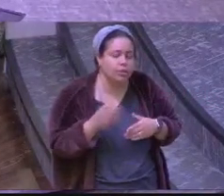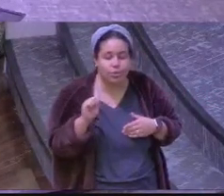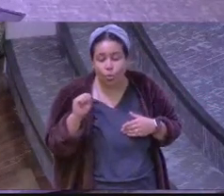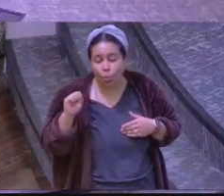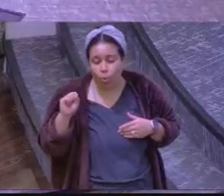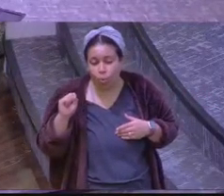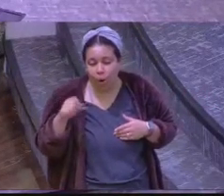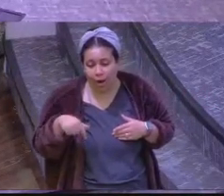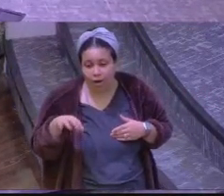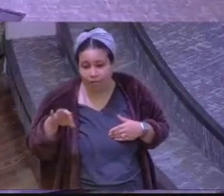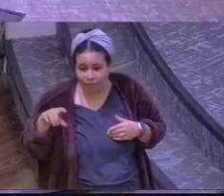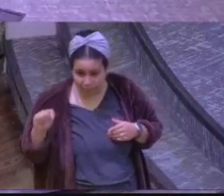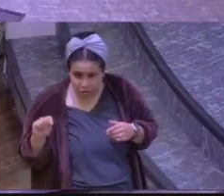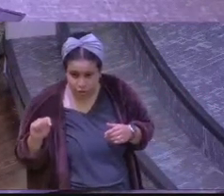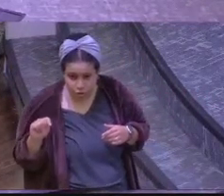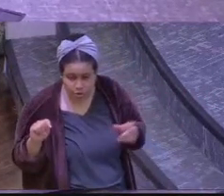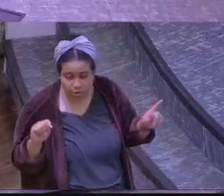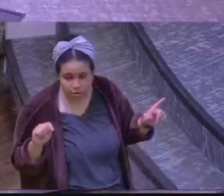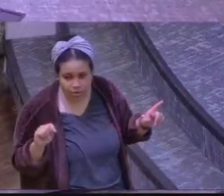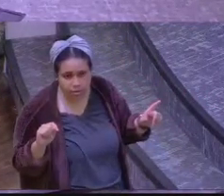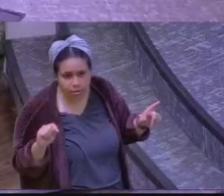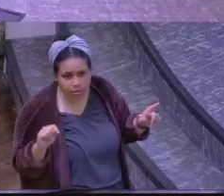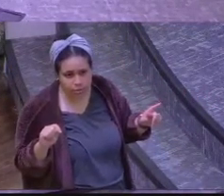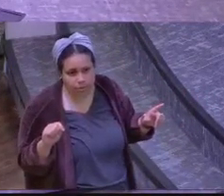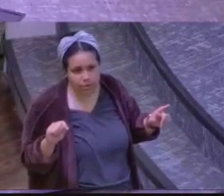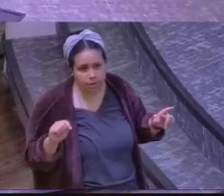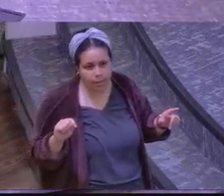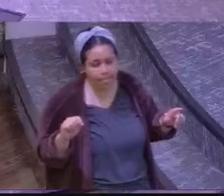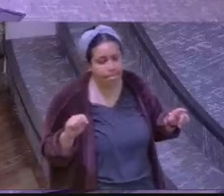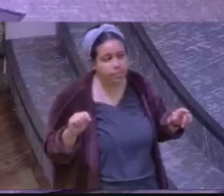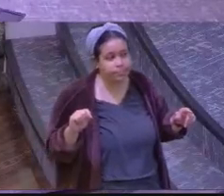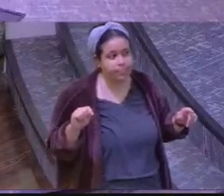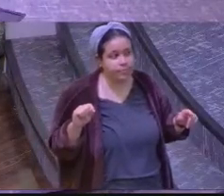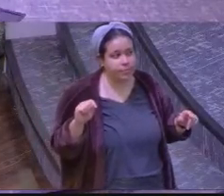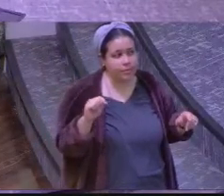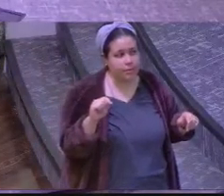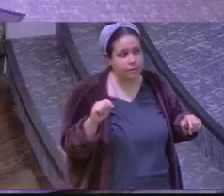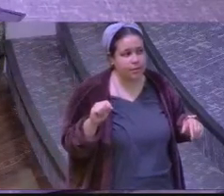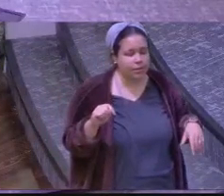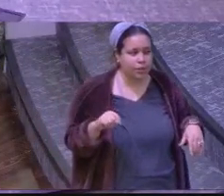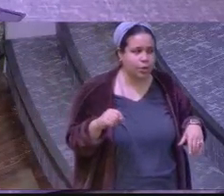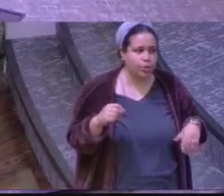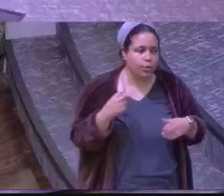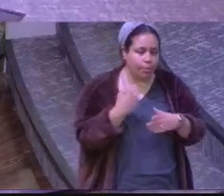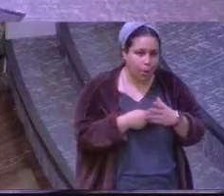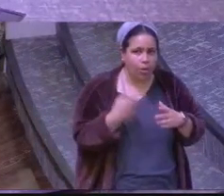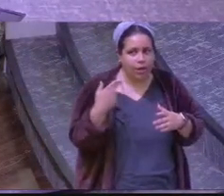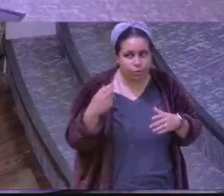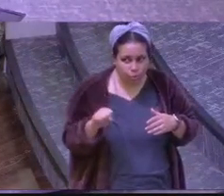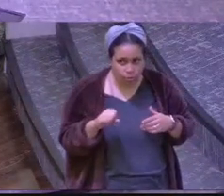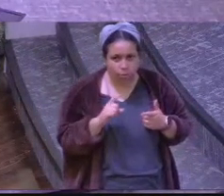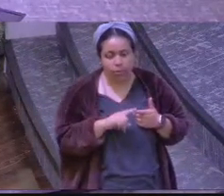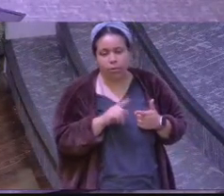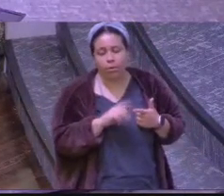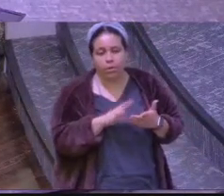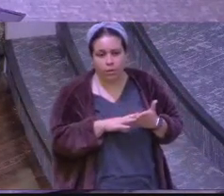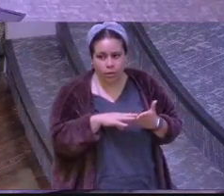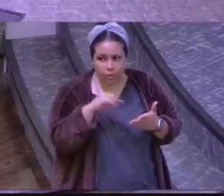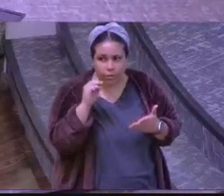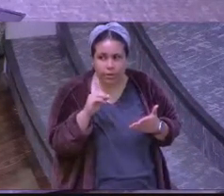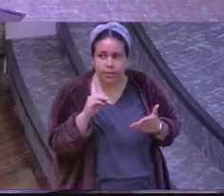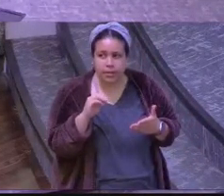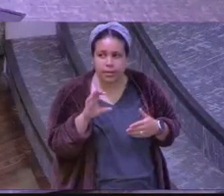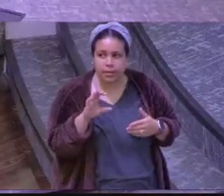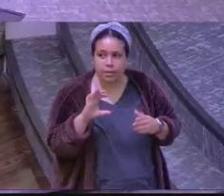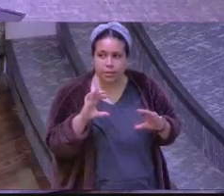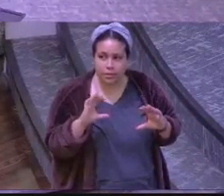I think that was the main concern there. Of course, Clark Central, Cedar Shoals, and then, of course, the Learning Center again. The